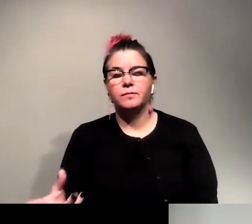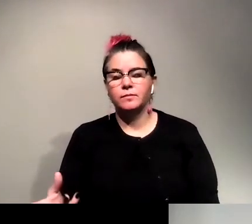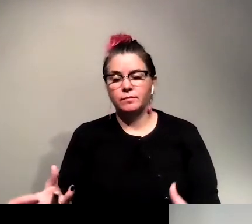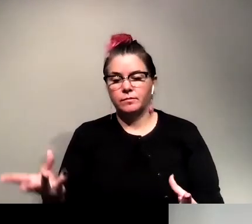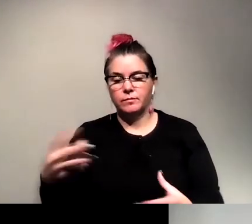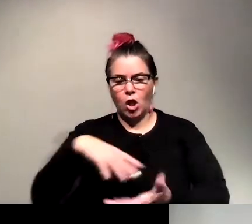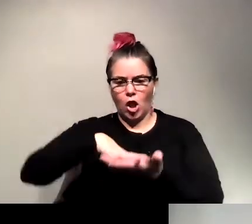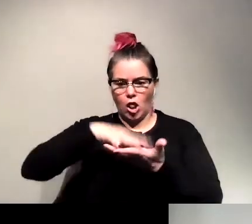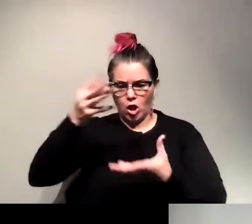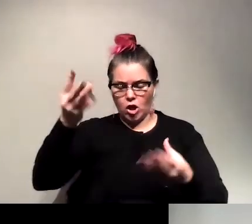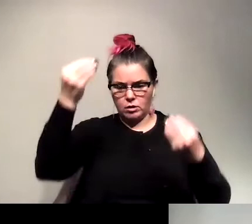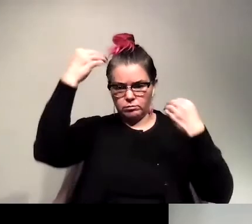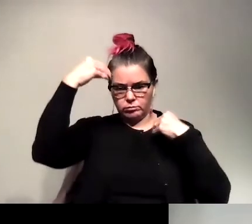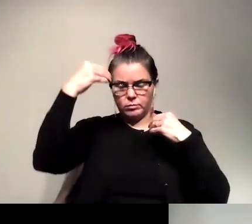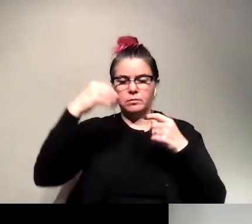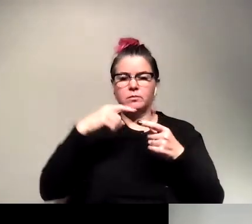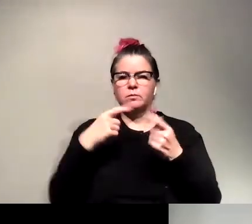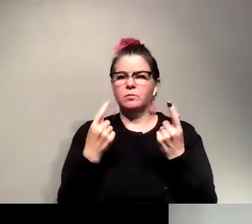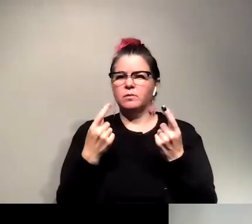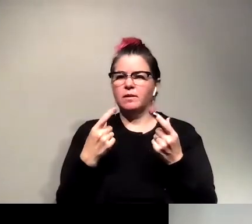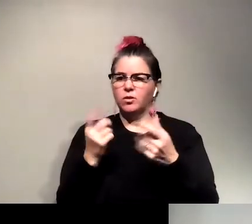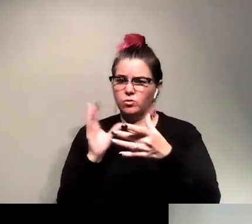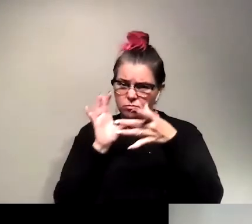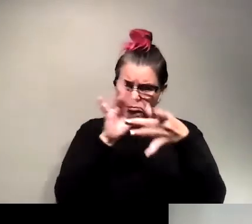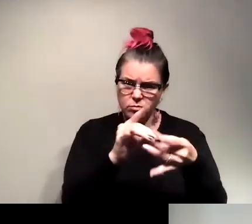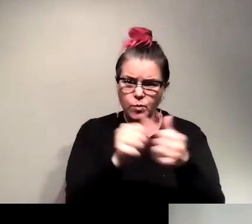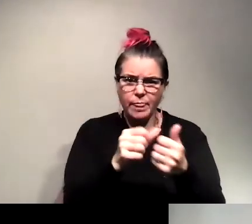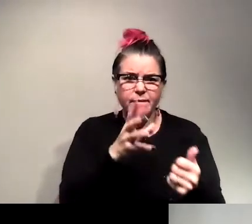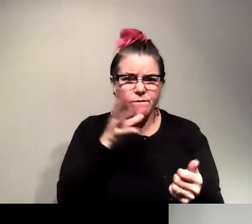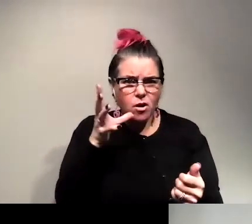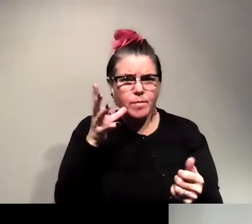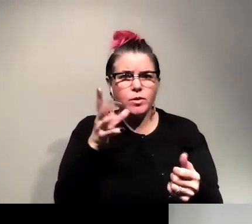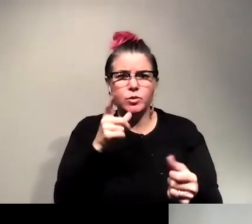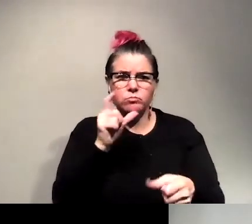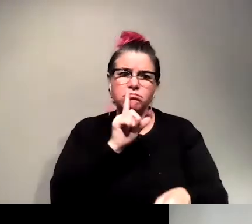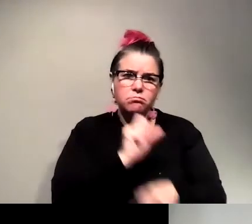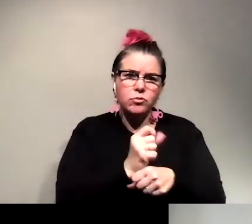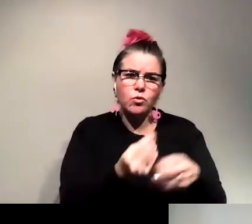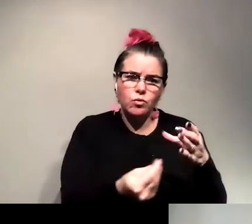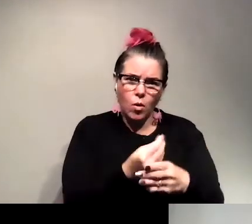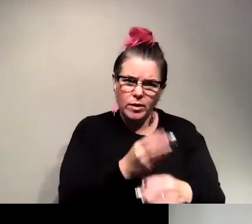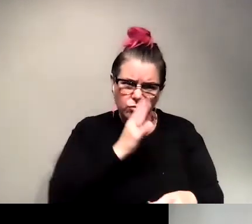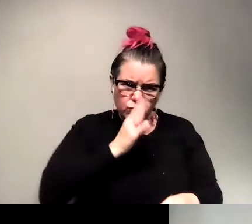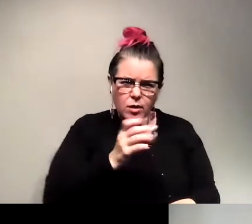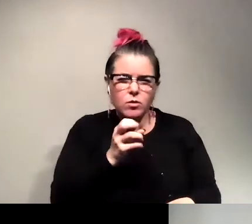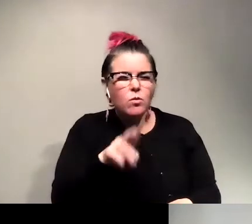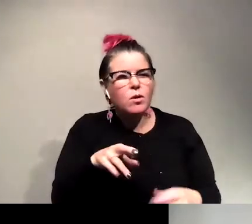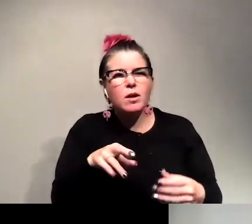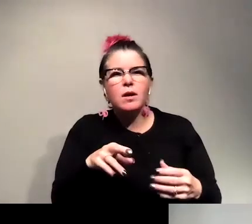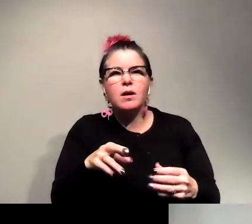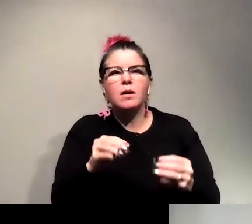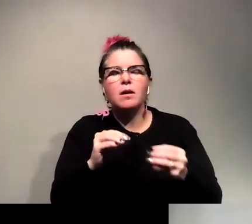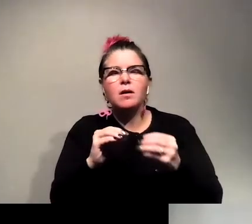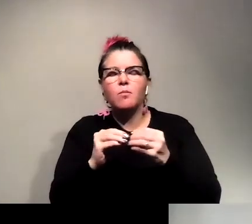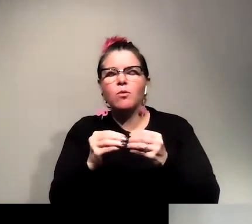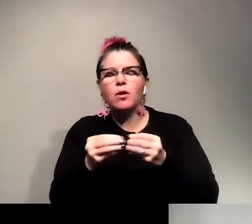work, do you then connect with farmers and people and like practitioners, directly, or is it like a more of a chain